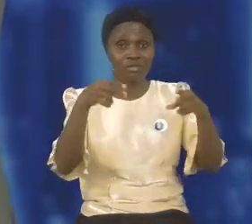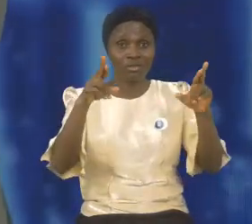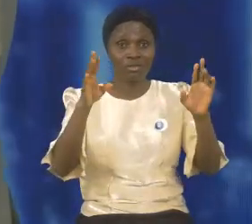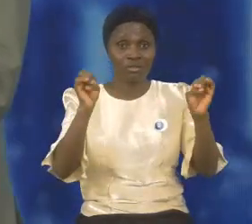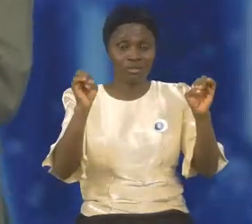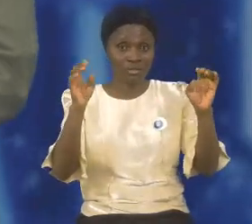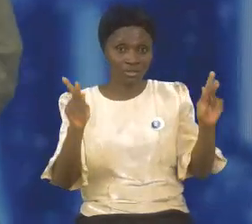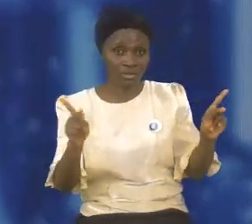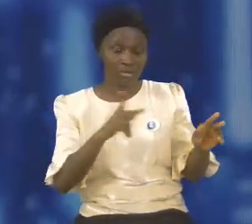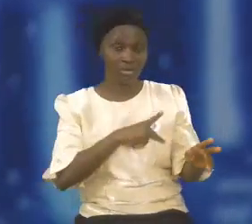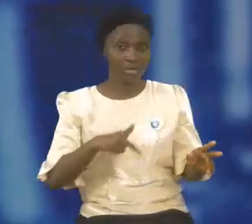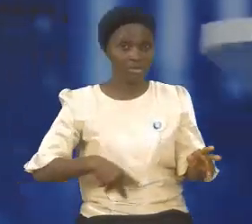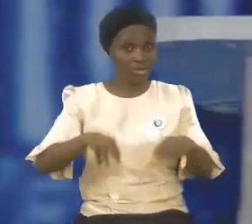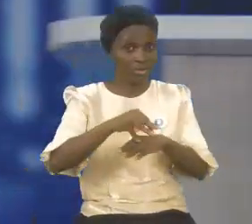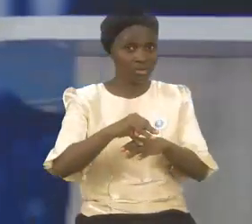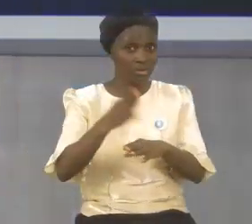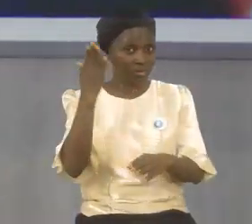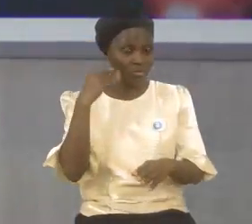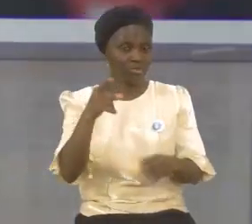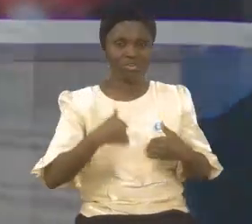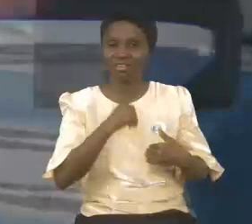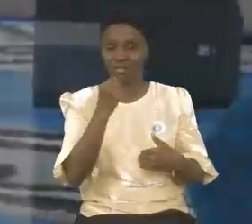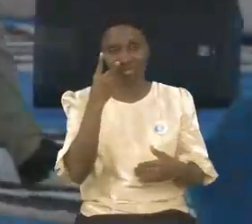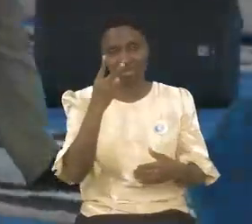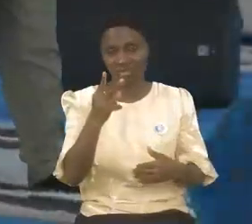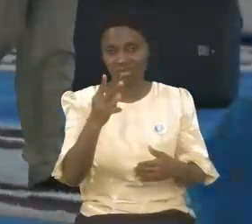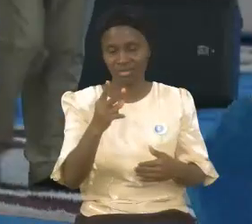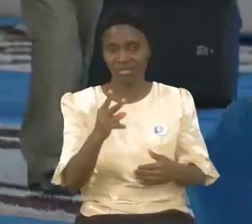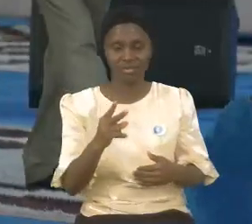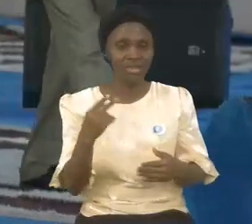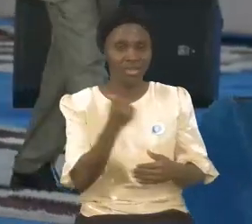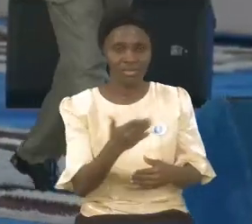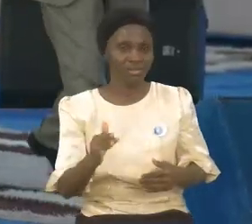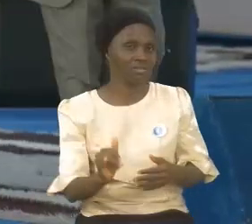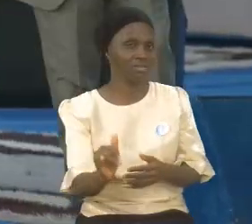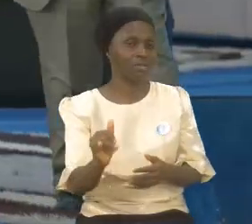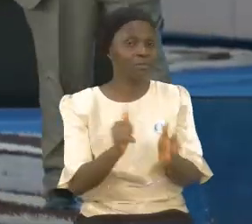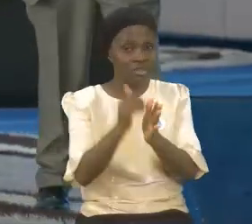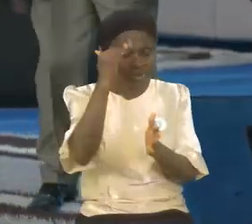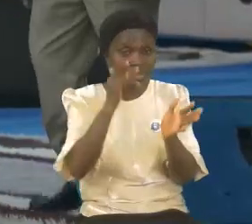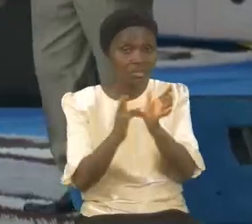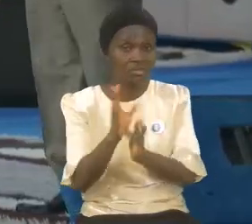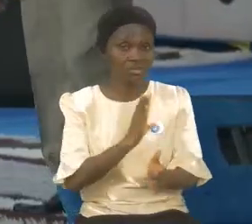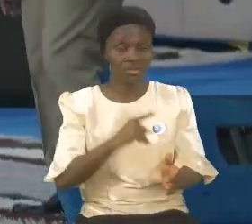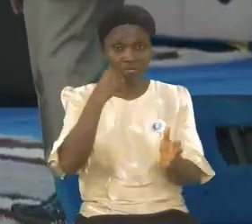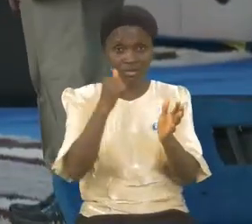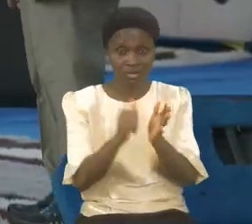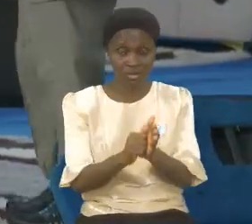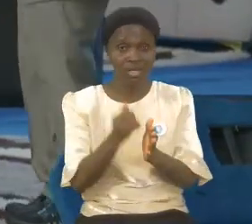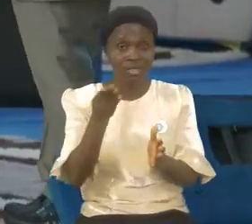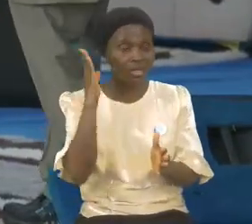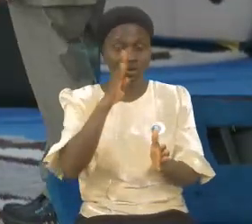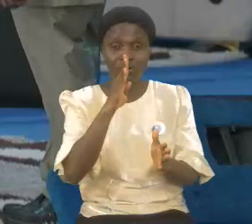you've not seen anything yet. That's why Jesus says, and then shall be great tribulation and great